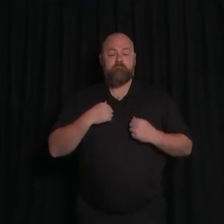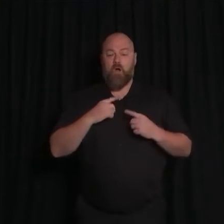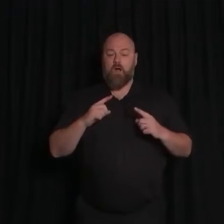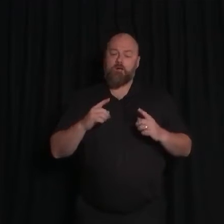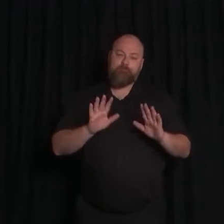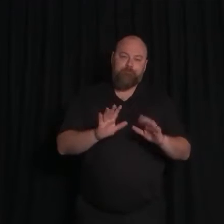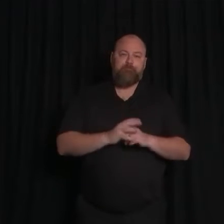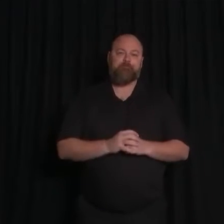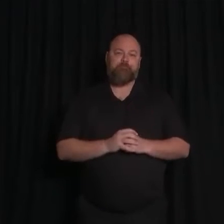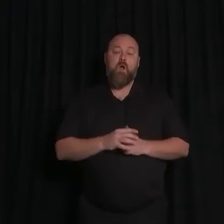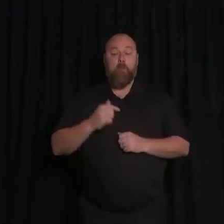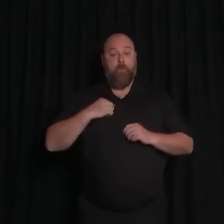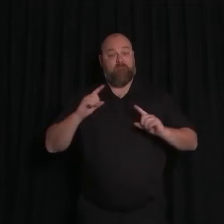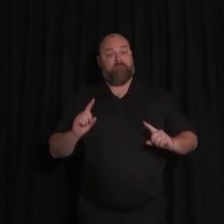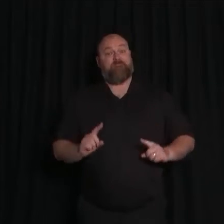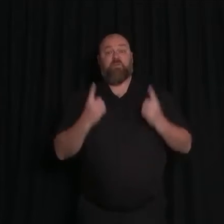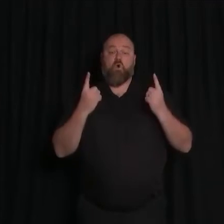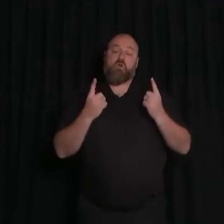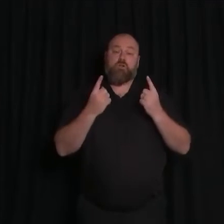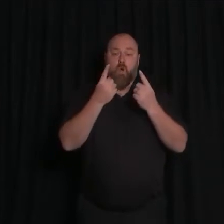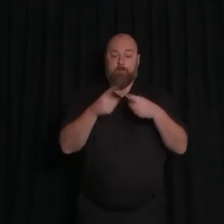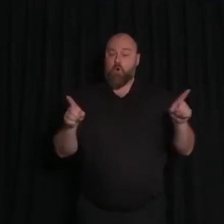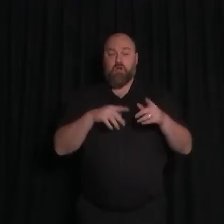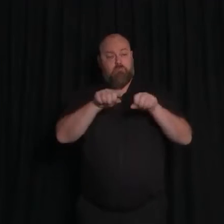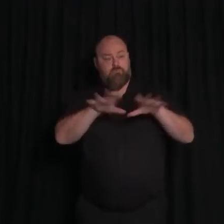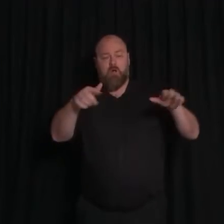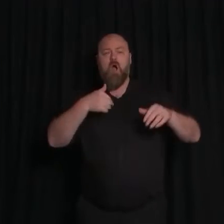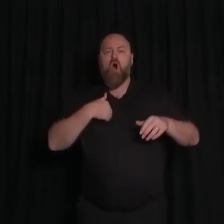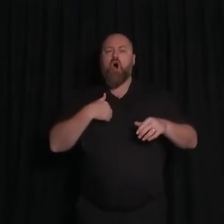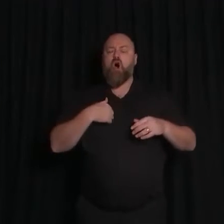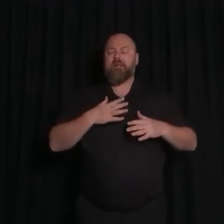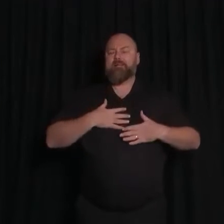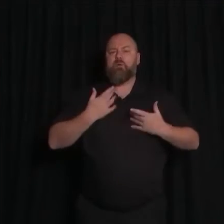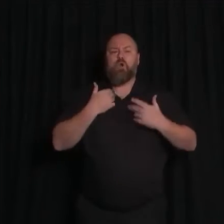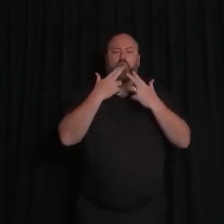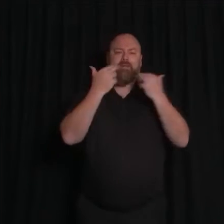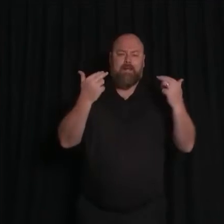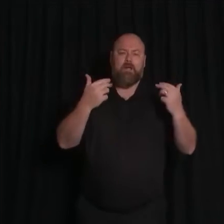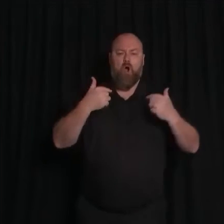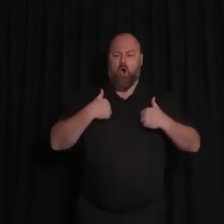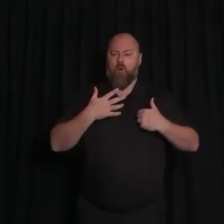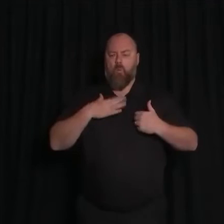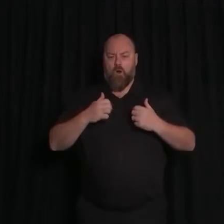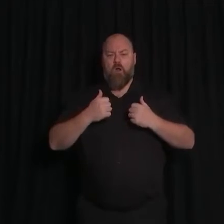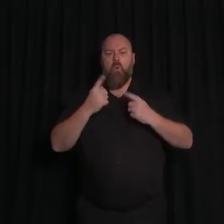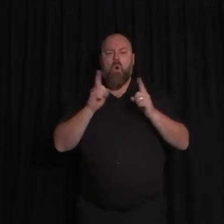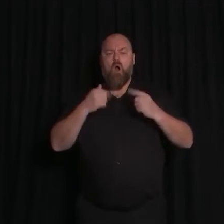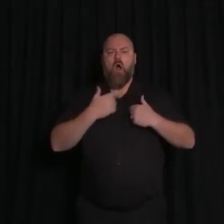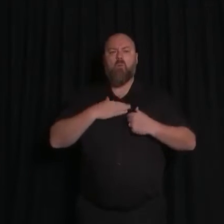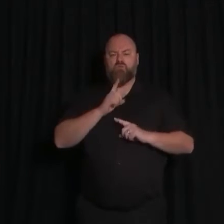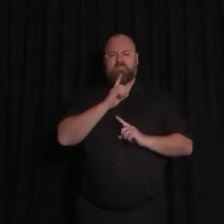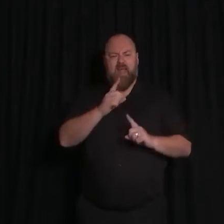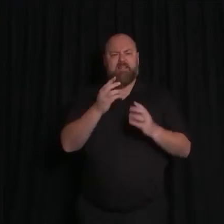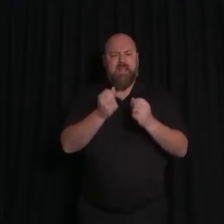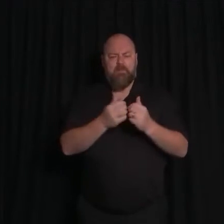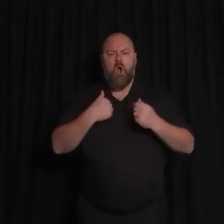didn't want to sing on the first album. I wanted to kind of just give my message the most direct way possible. I also didn't want to be any